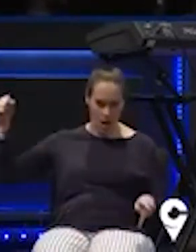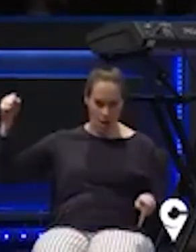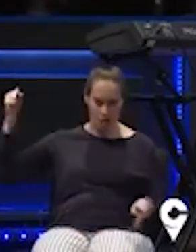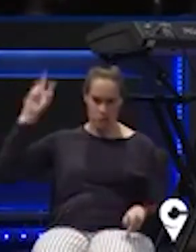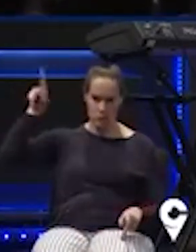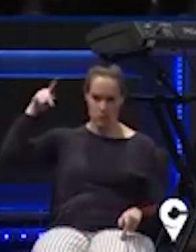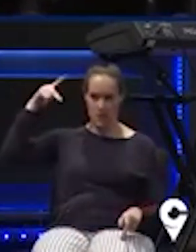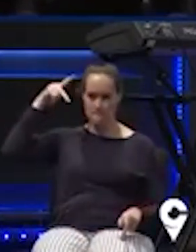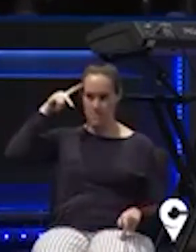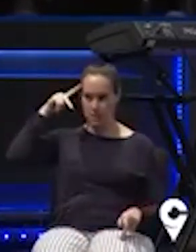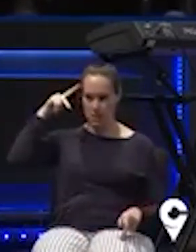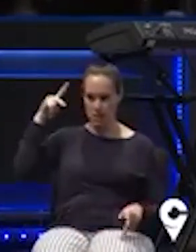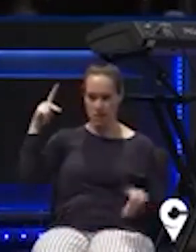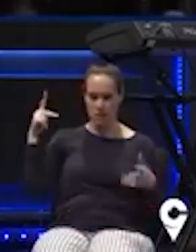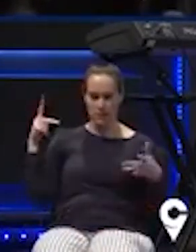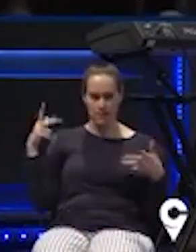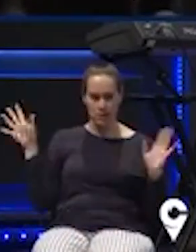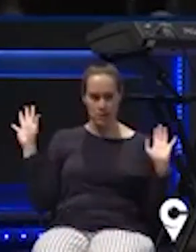season already.